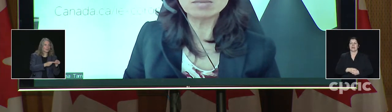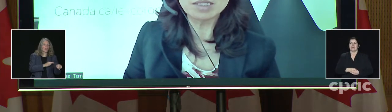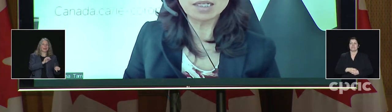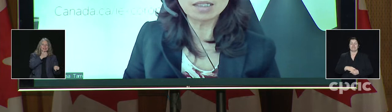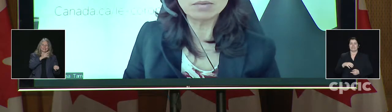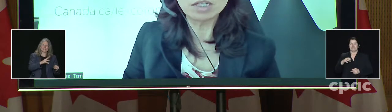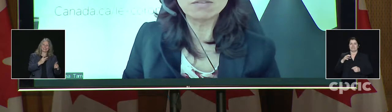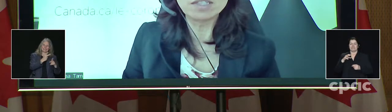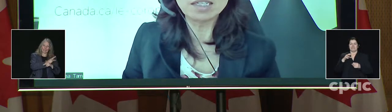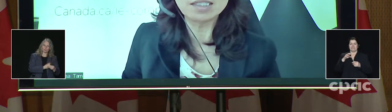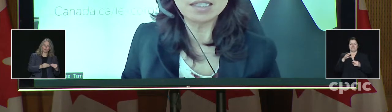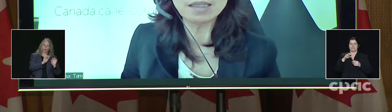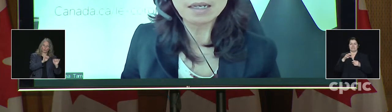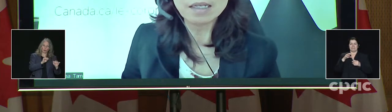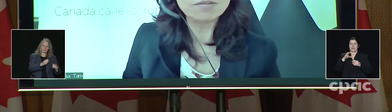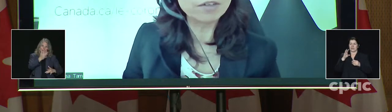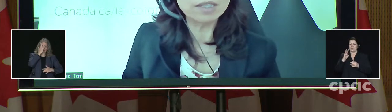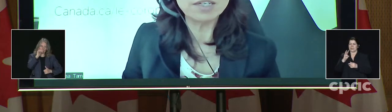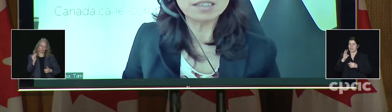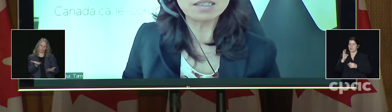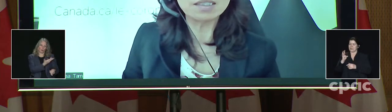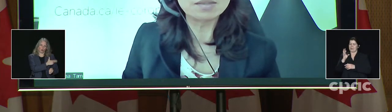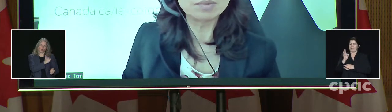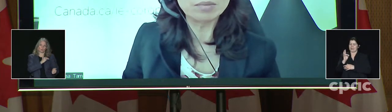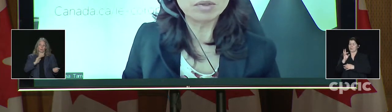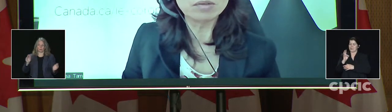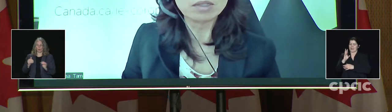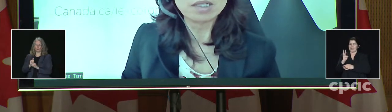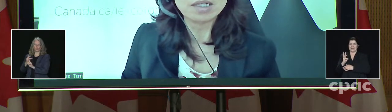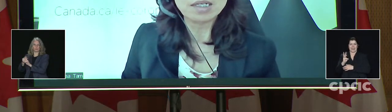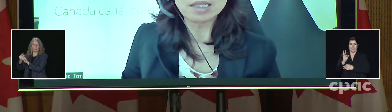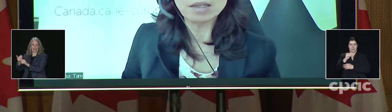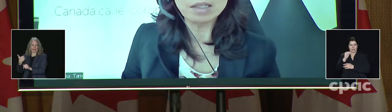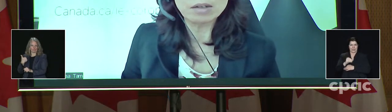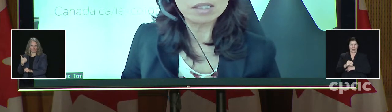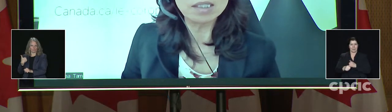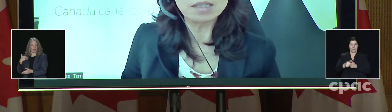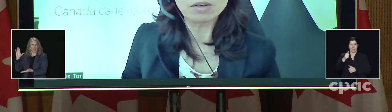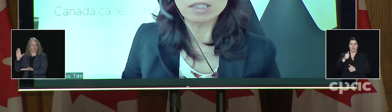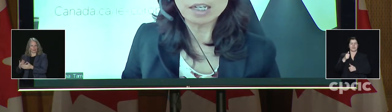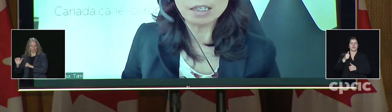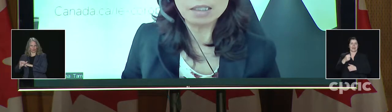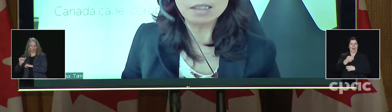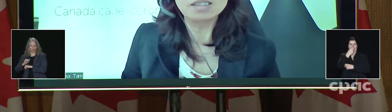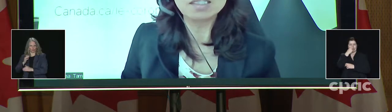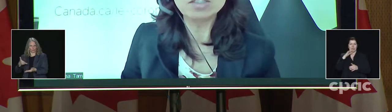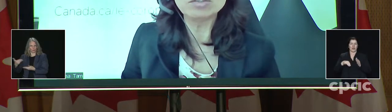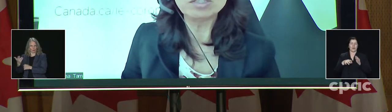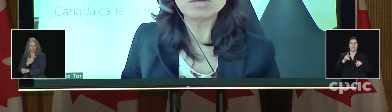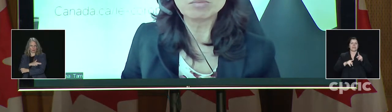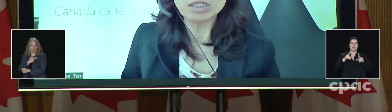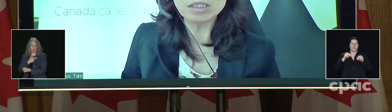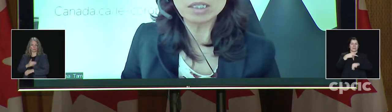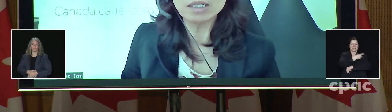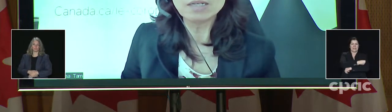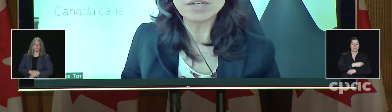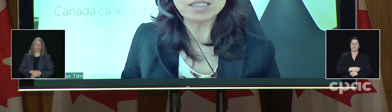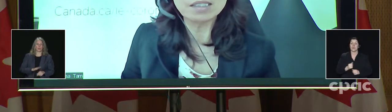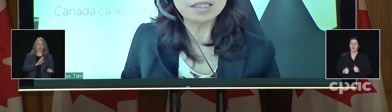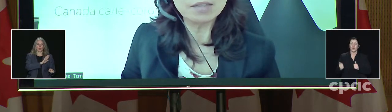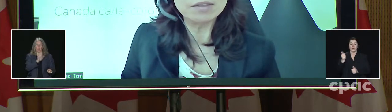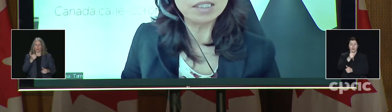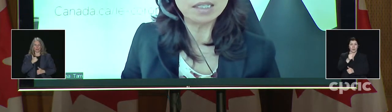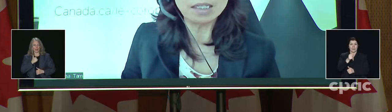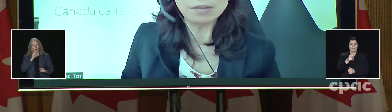to be hospitalized with COVID-19 than fully vaccinated people. As health authorities across Canada continues to monitor